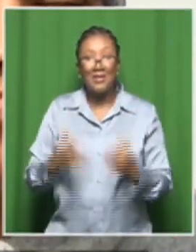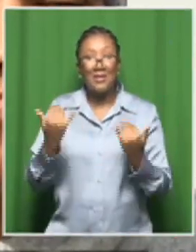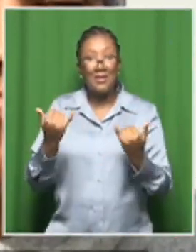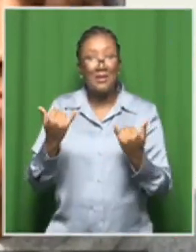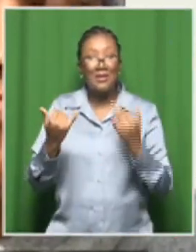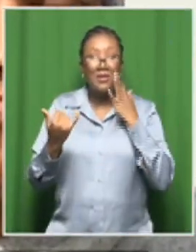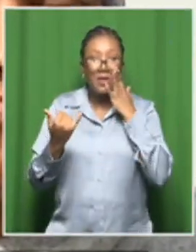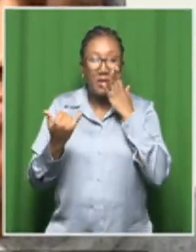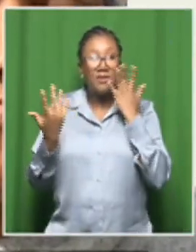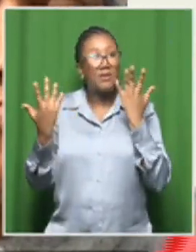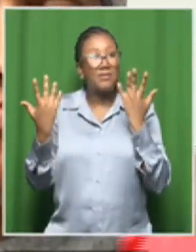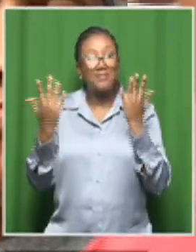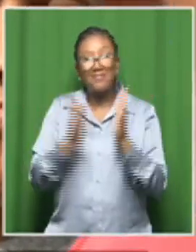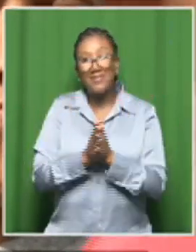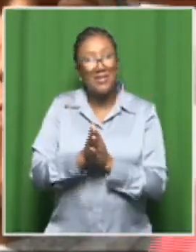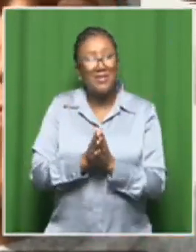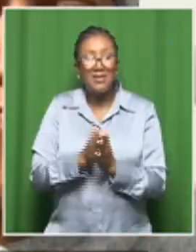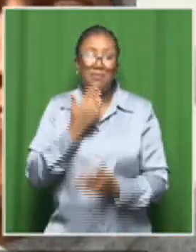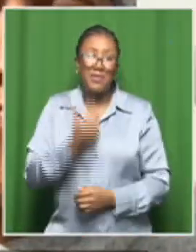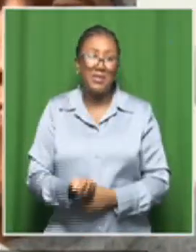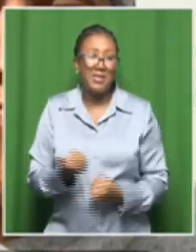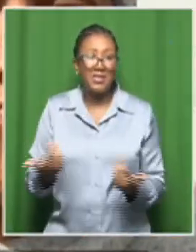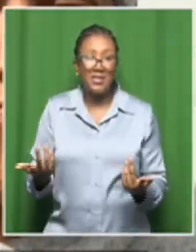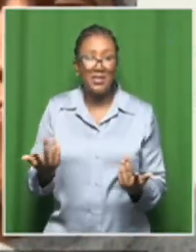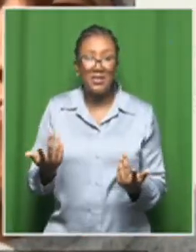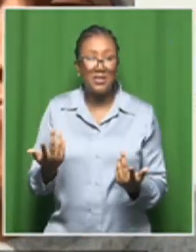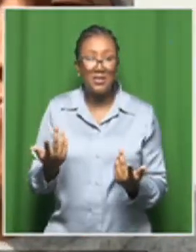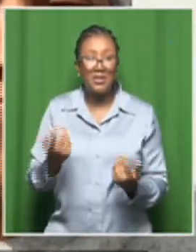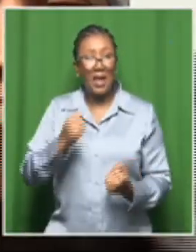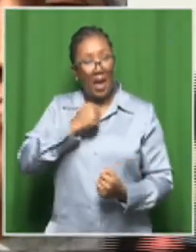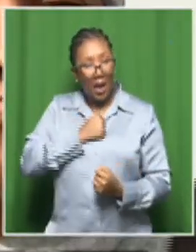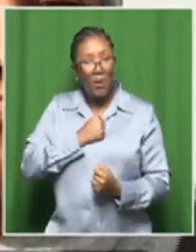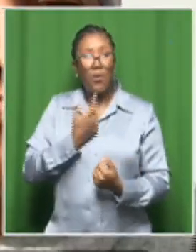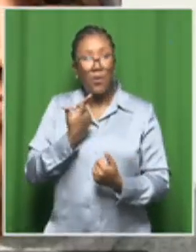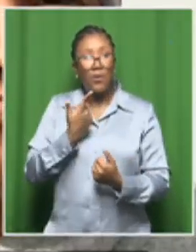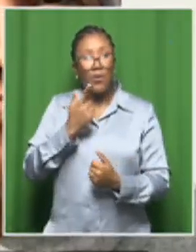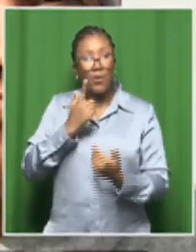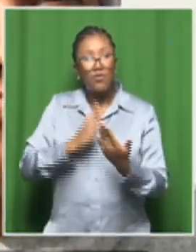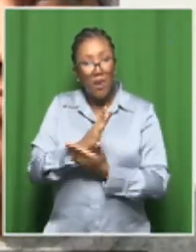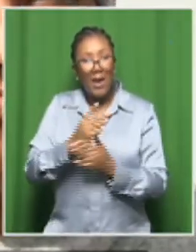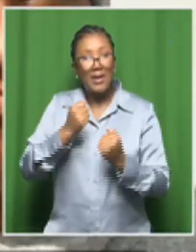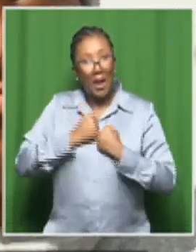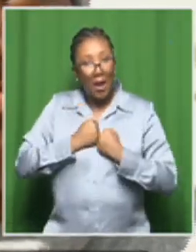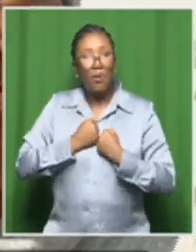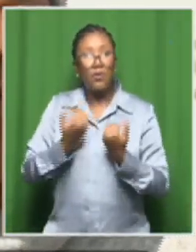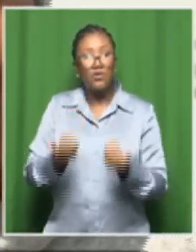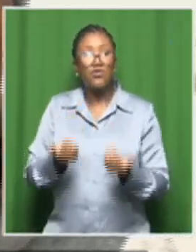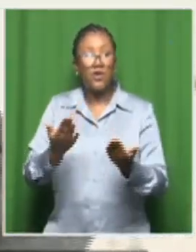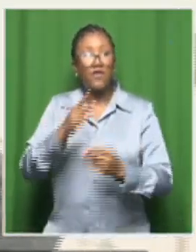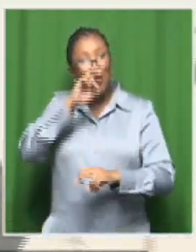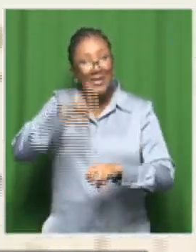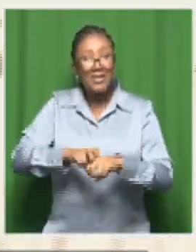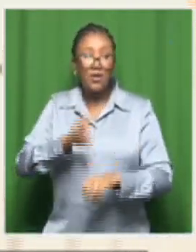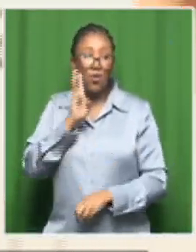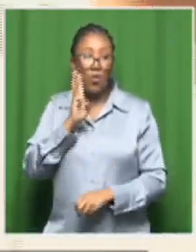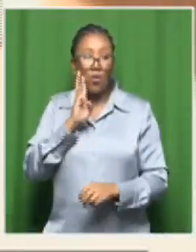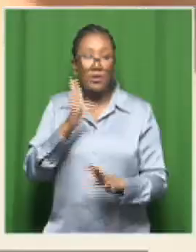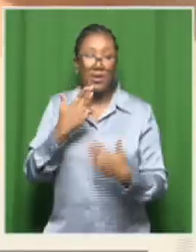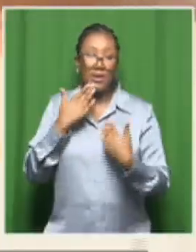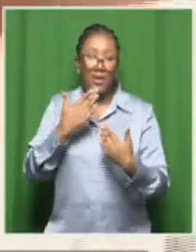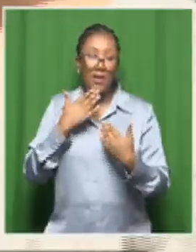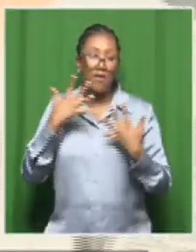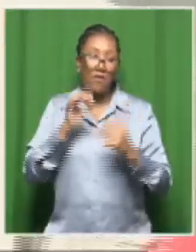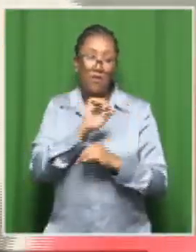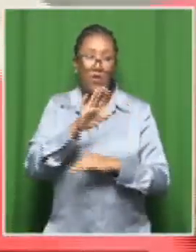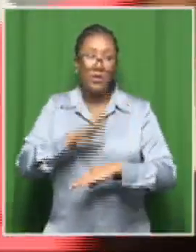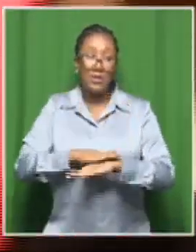I mean, guys, come on. Water is a basic human necessity. Thank you so much for your time there.